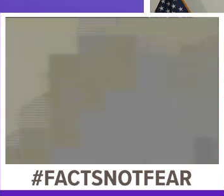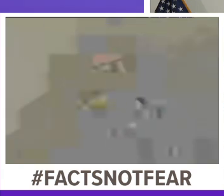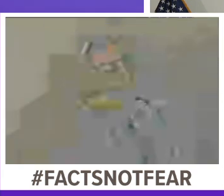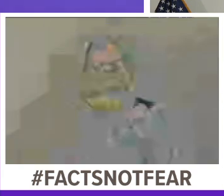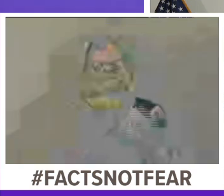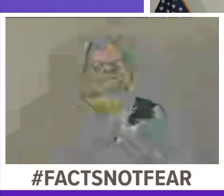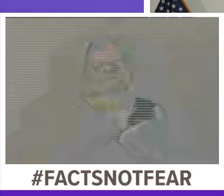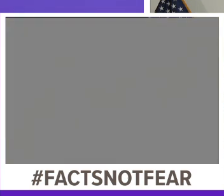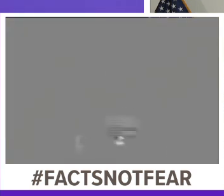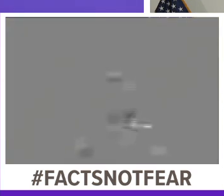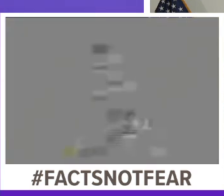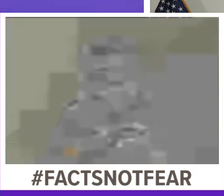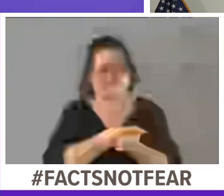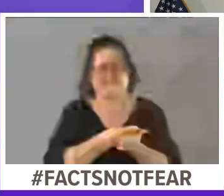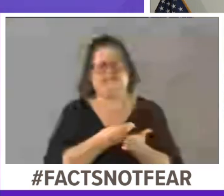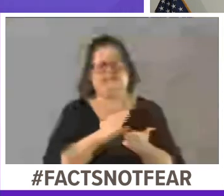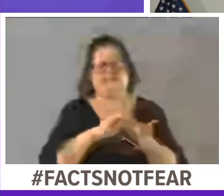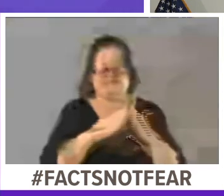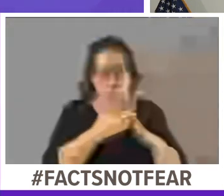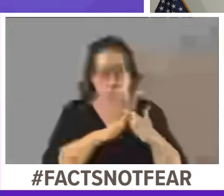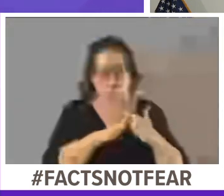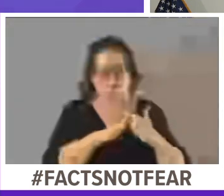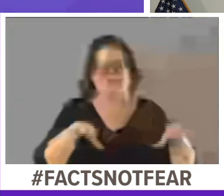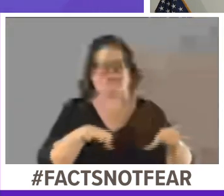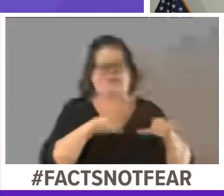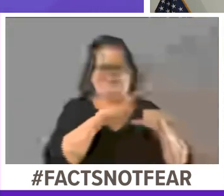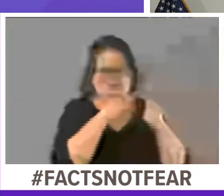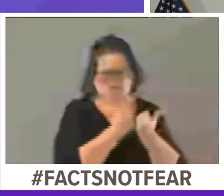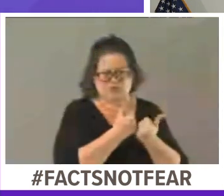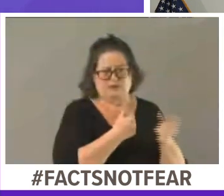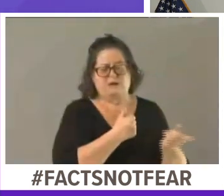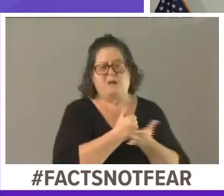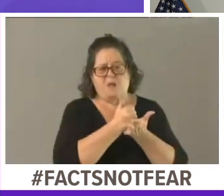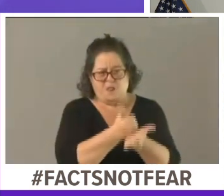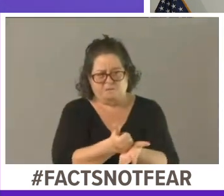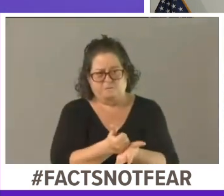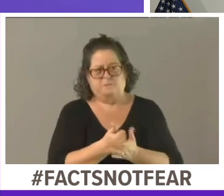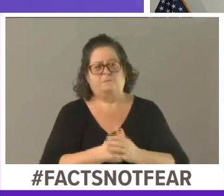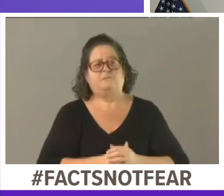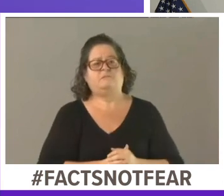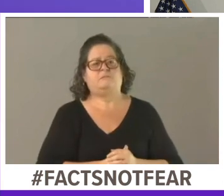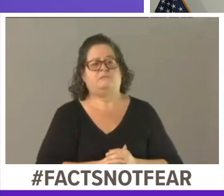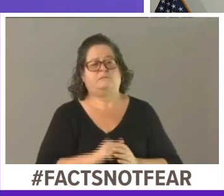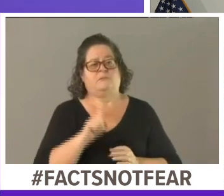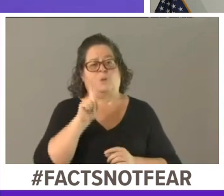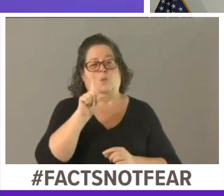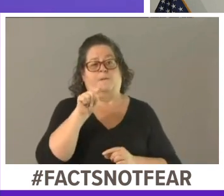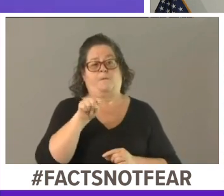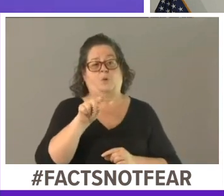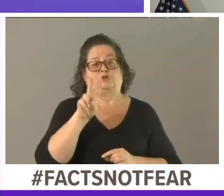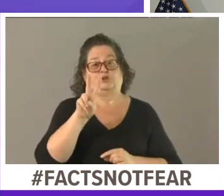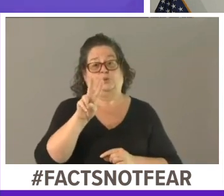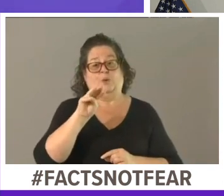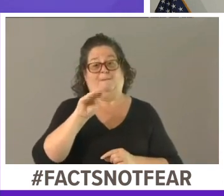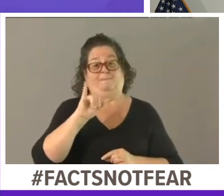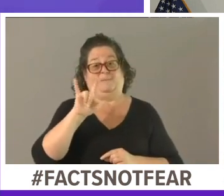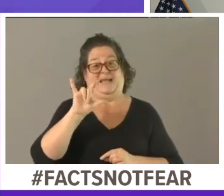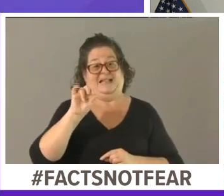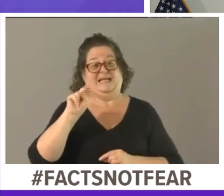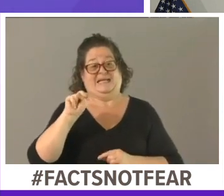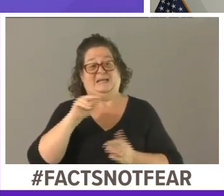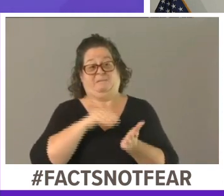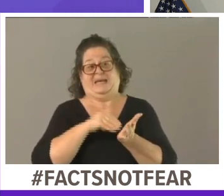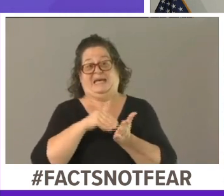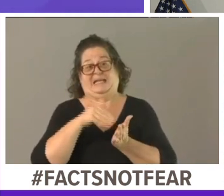Action Agencies. To date, we've put $1.2 million plus provided to Arizona renters, and